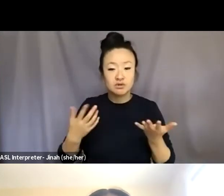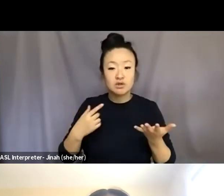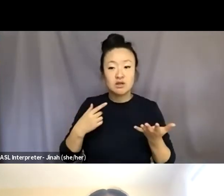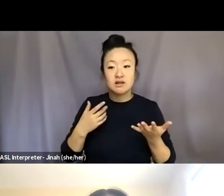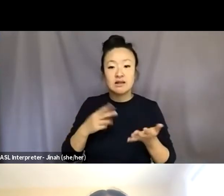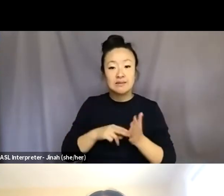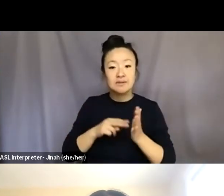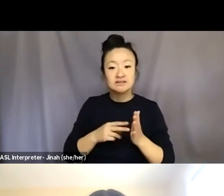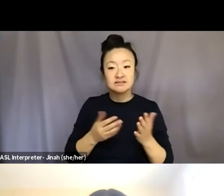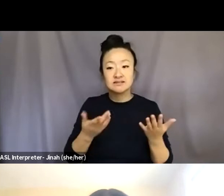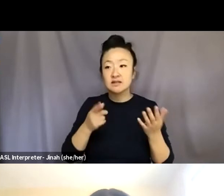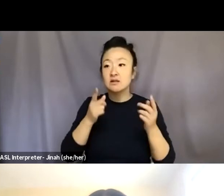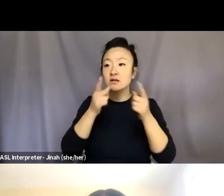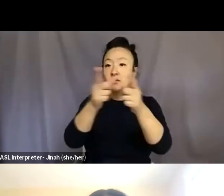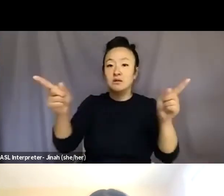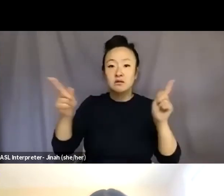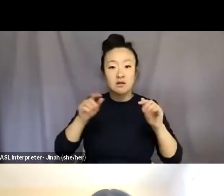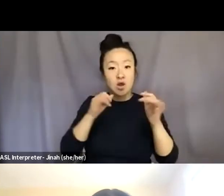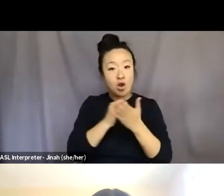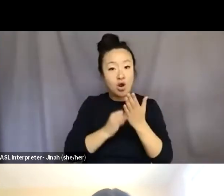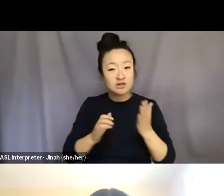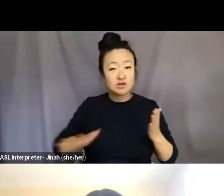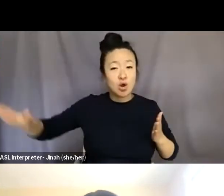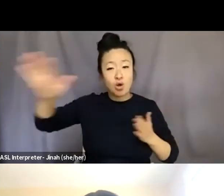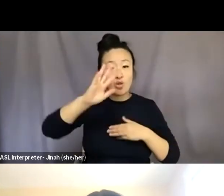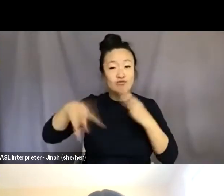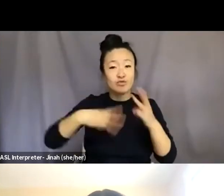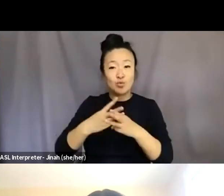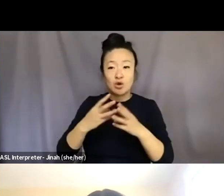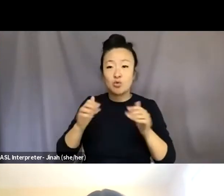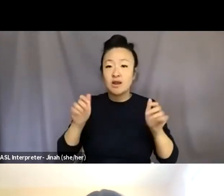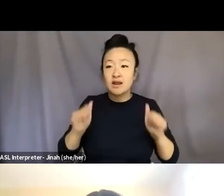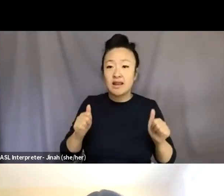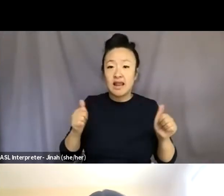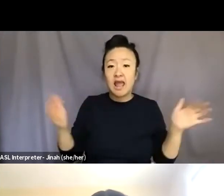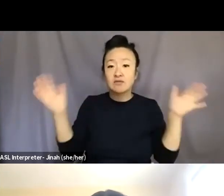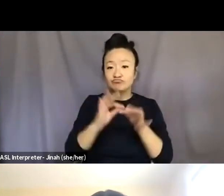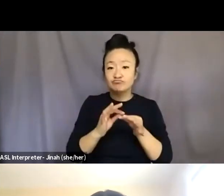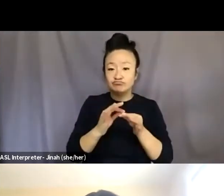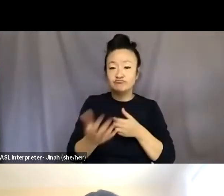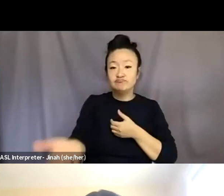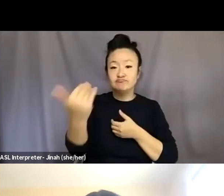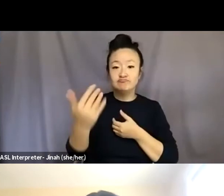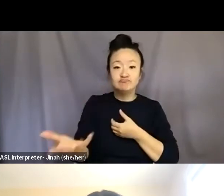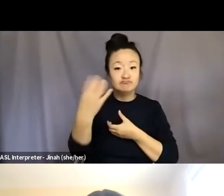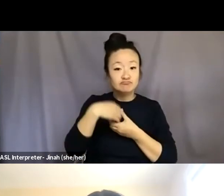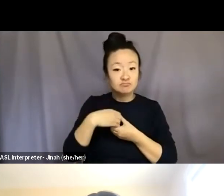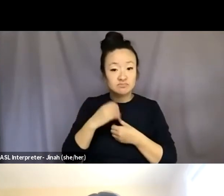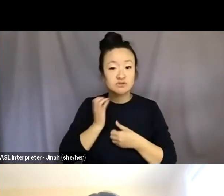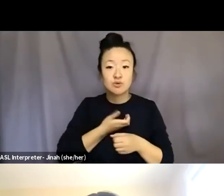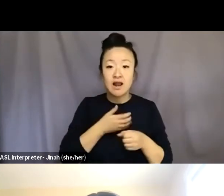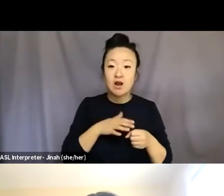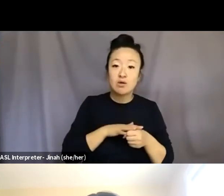really artists all over the world, and we can easily bring them virtually to our